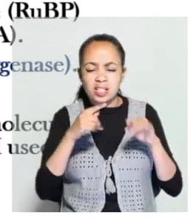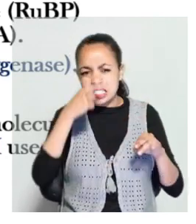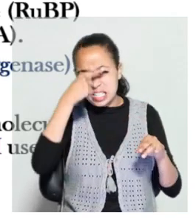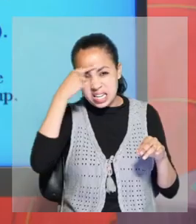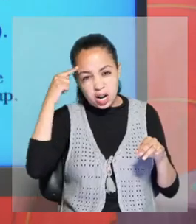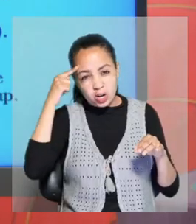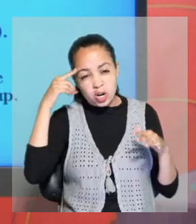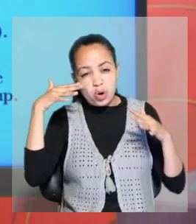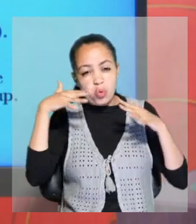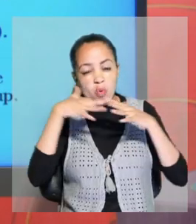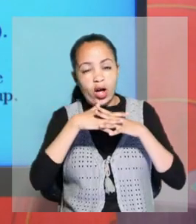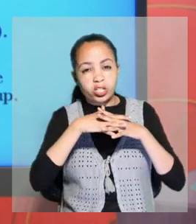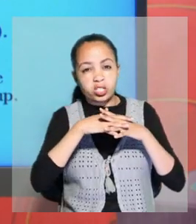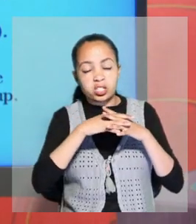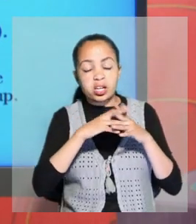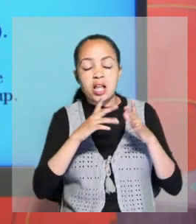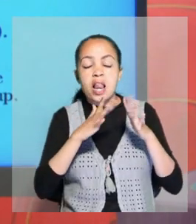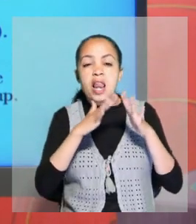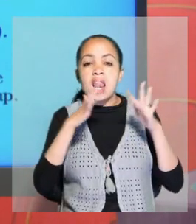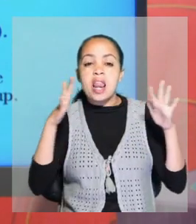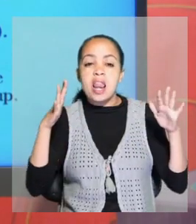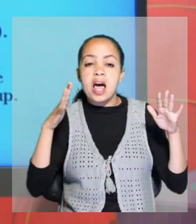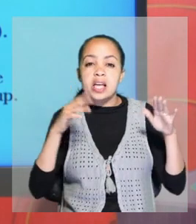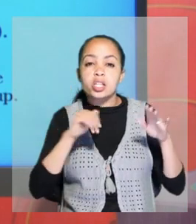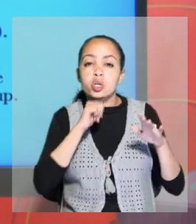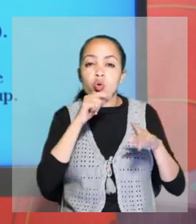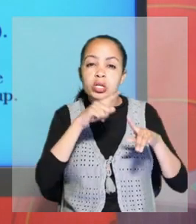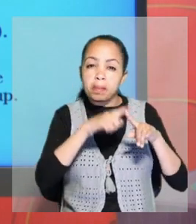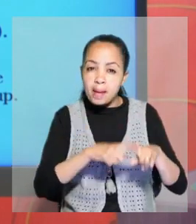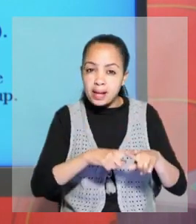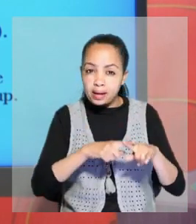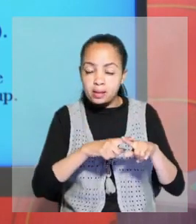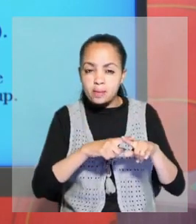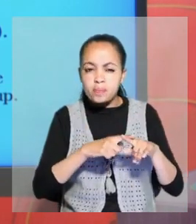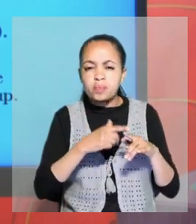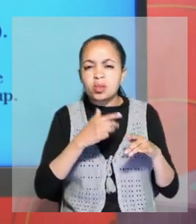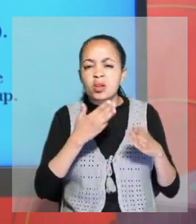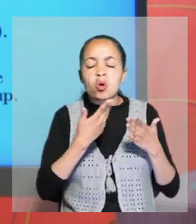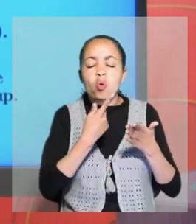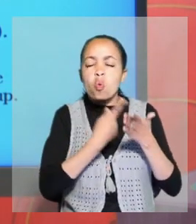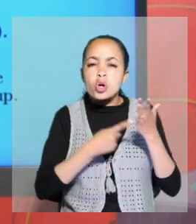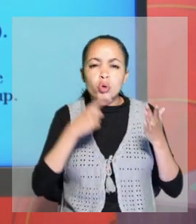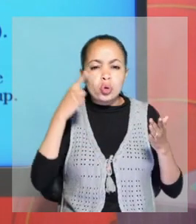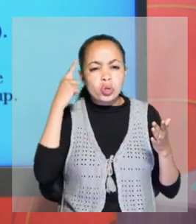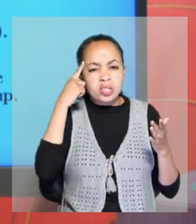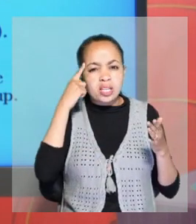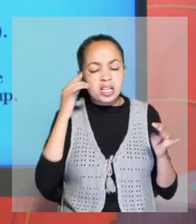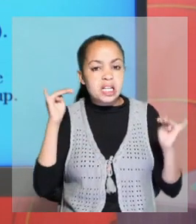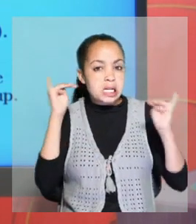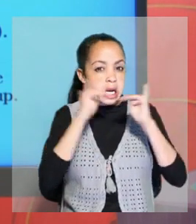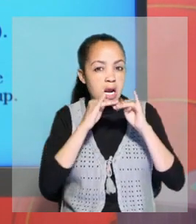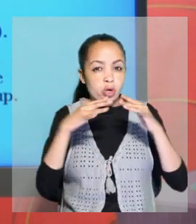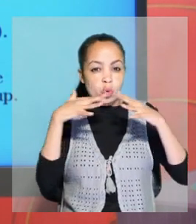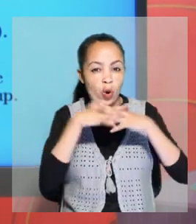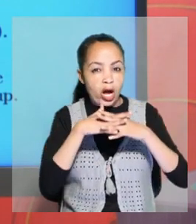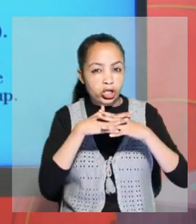reaction or light-independent phase. Student, what do you think by dark